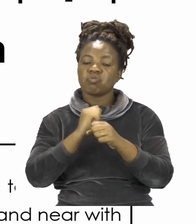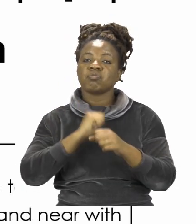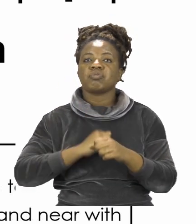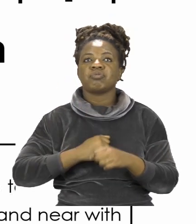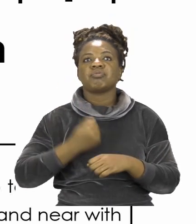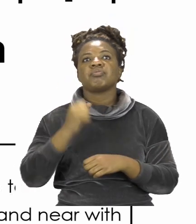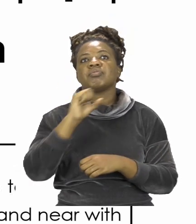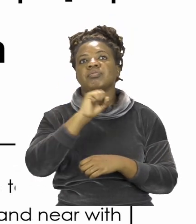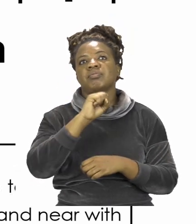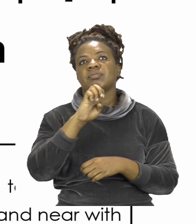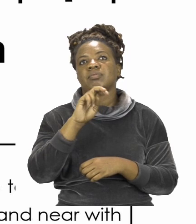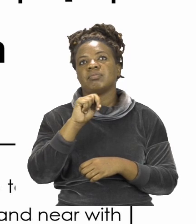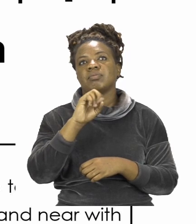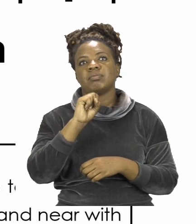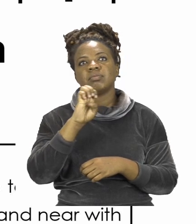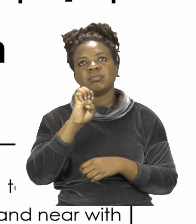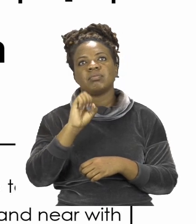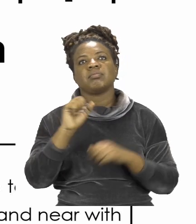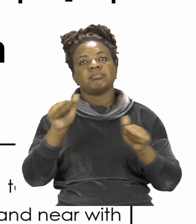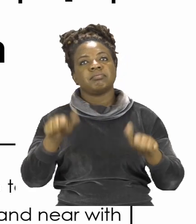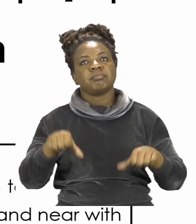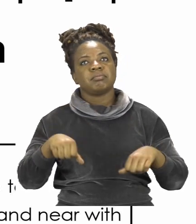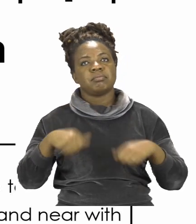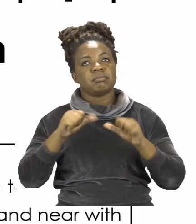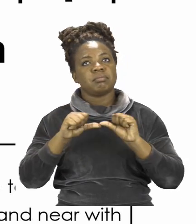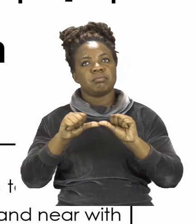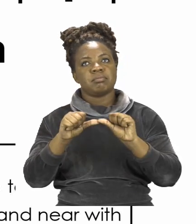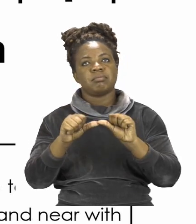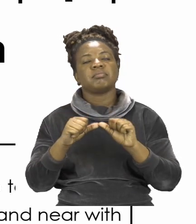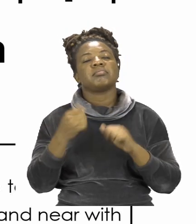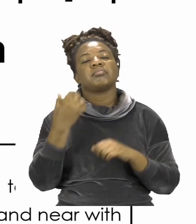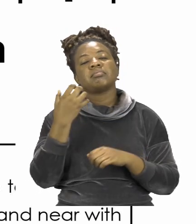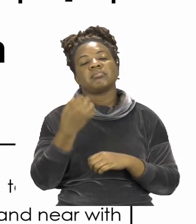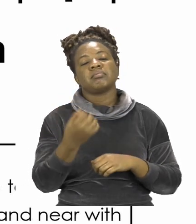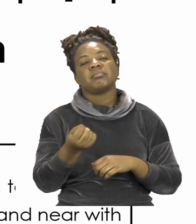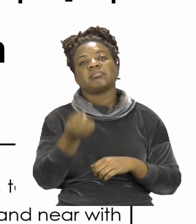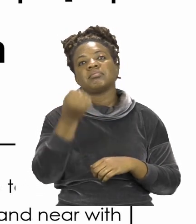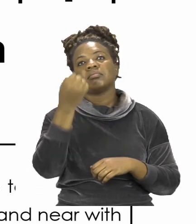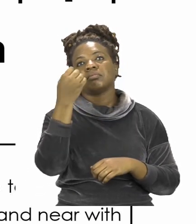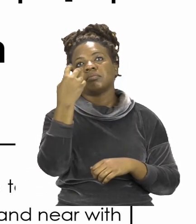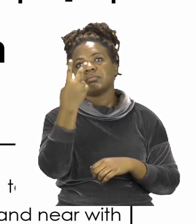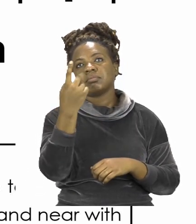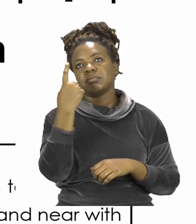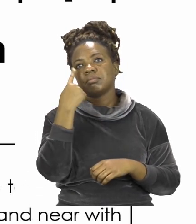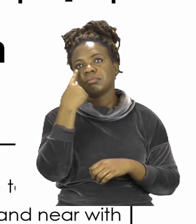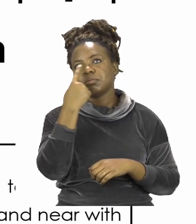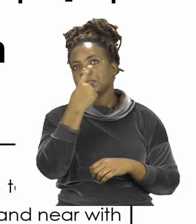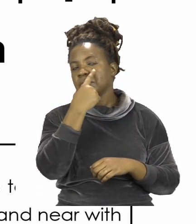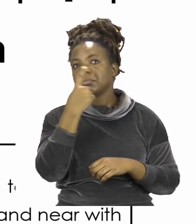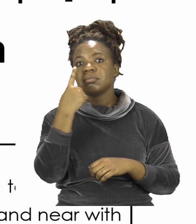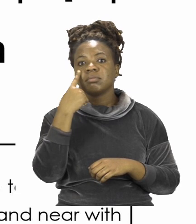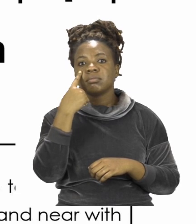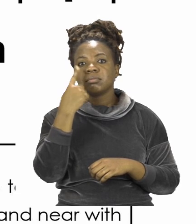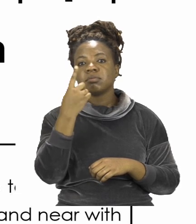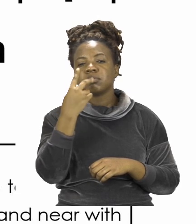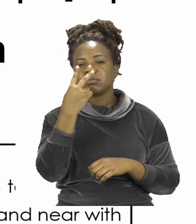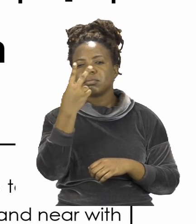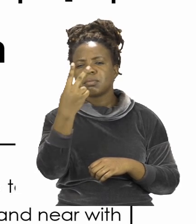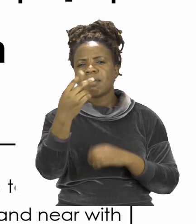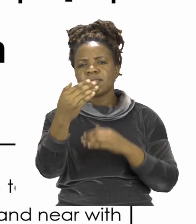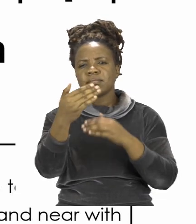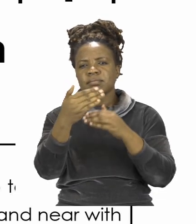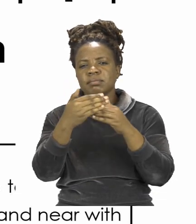healthy. I have 2 eyes. I can see far and near with